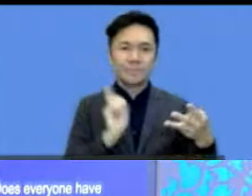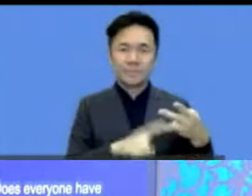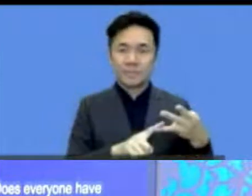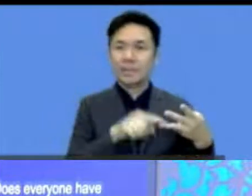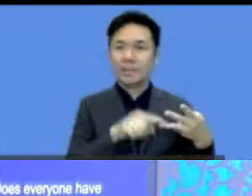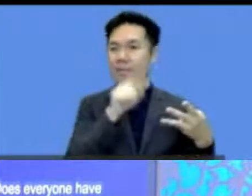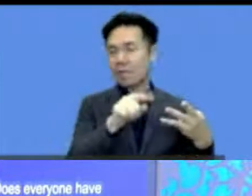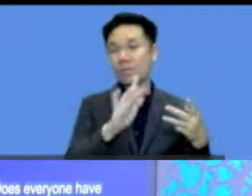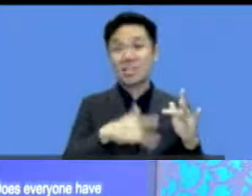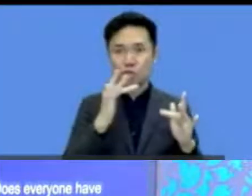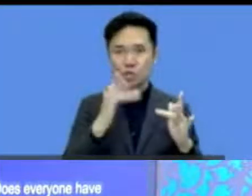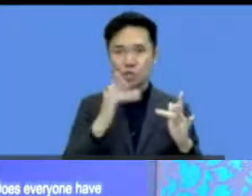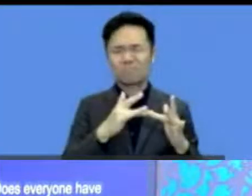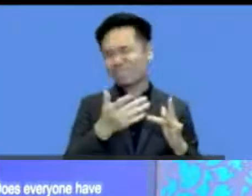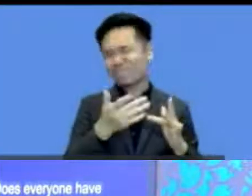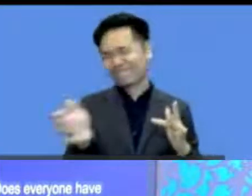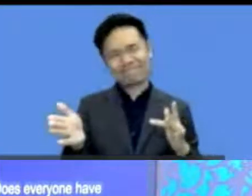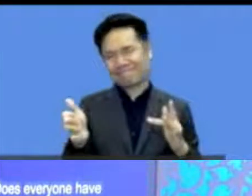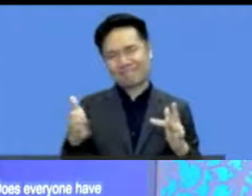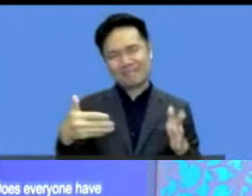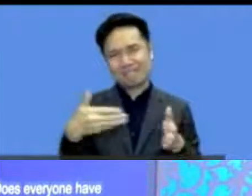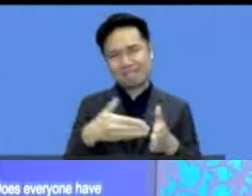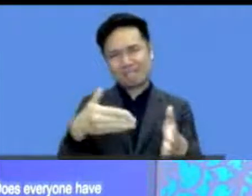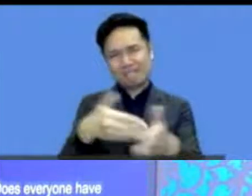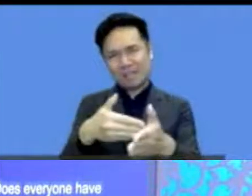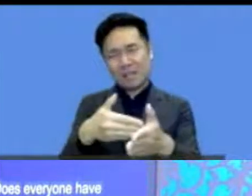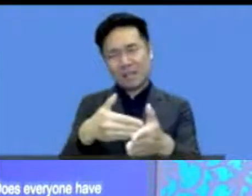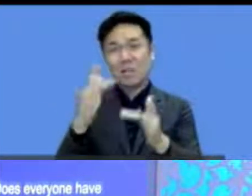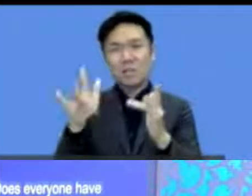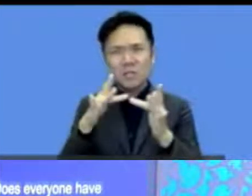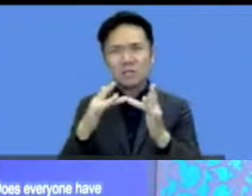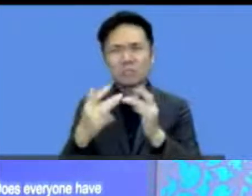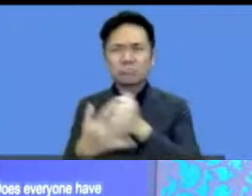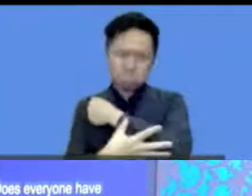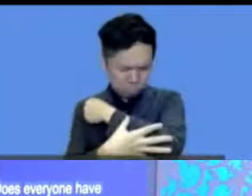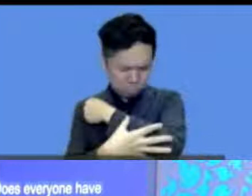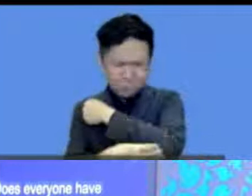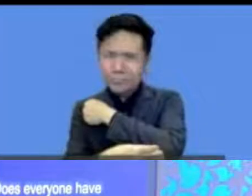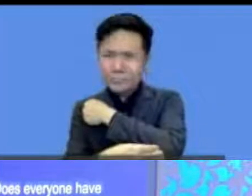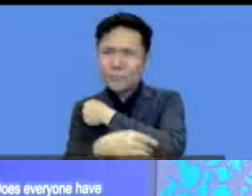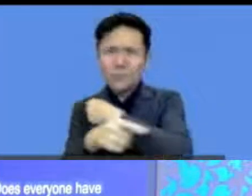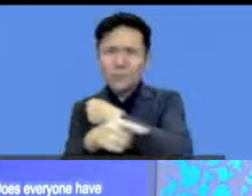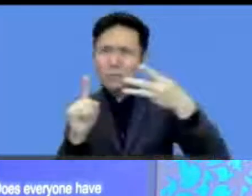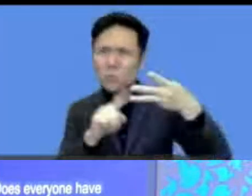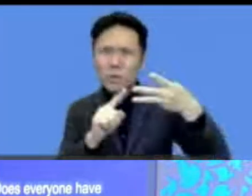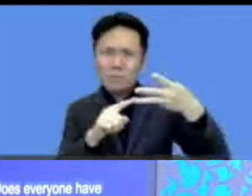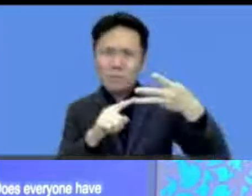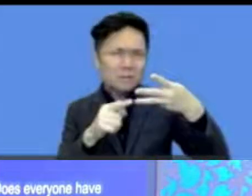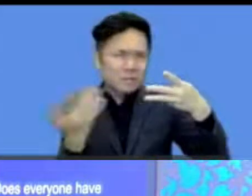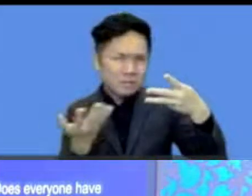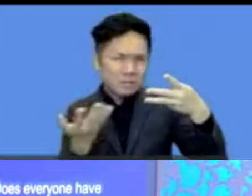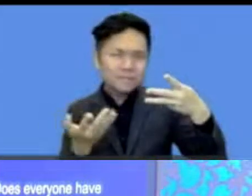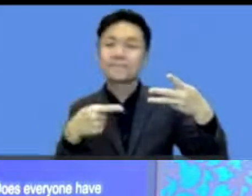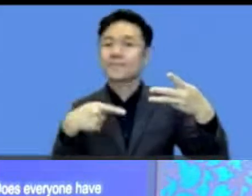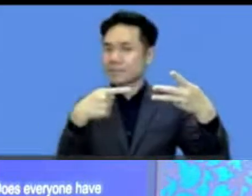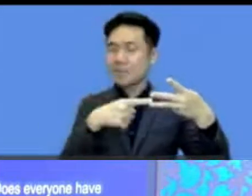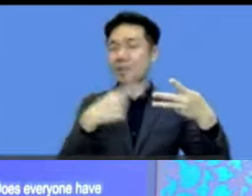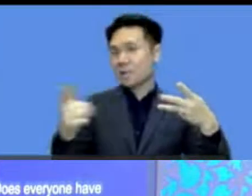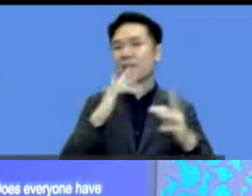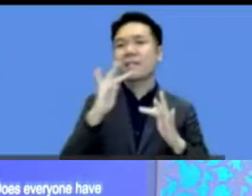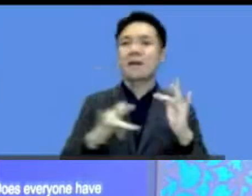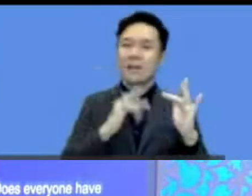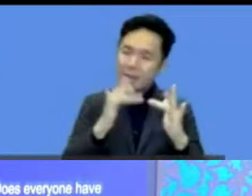APrIGF. The third one is, what is digital poverty? You have internet access, but you don't have enough